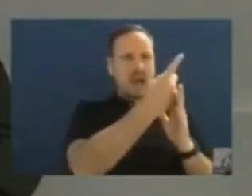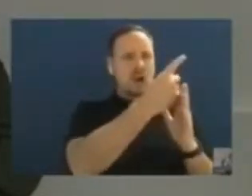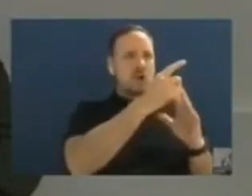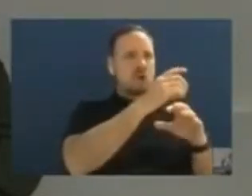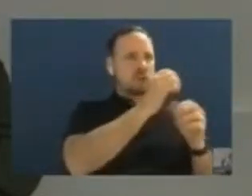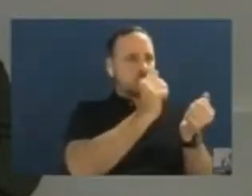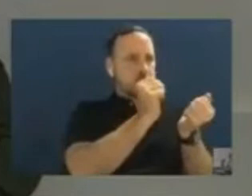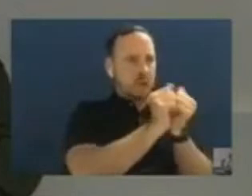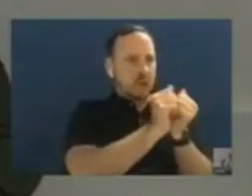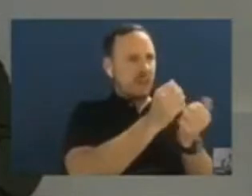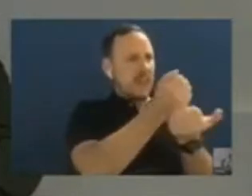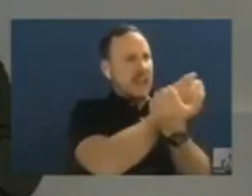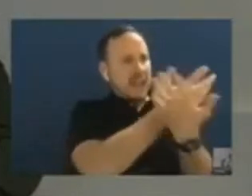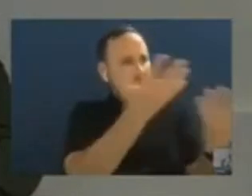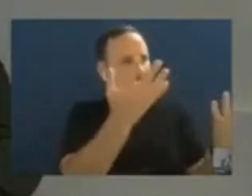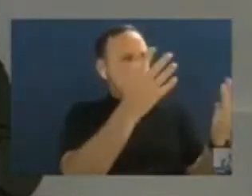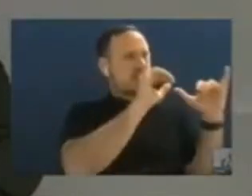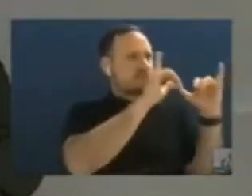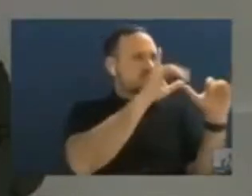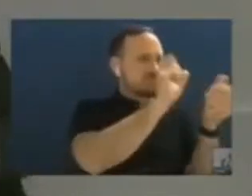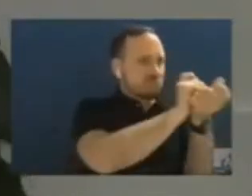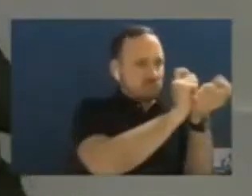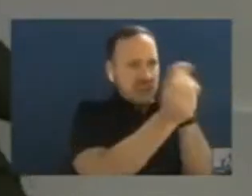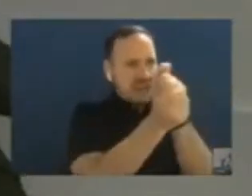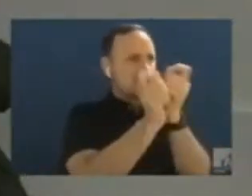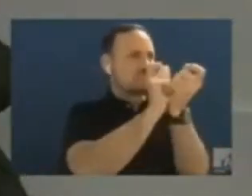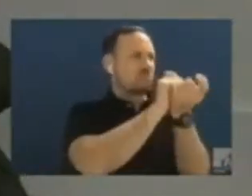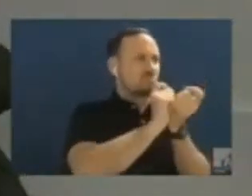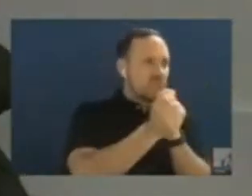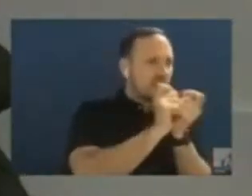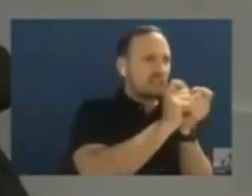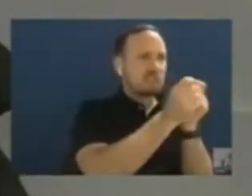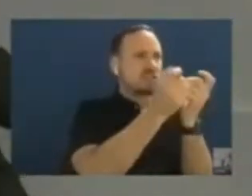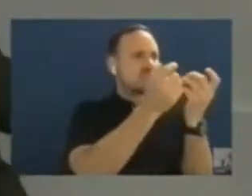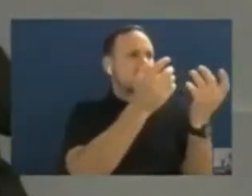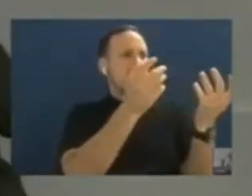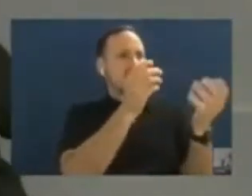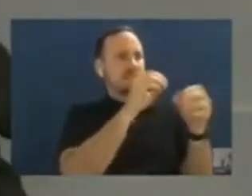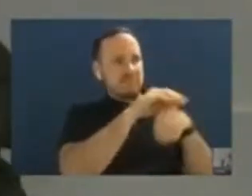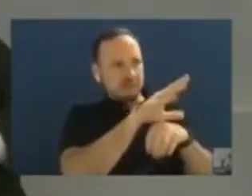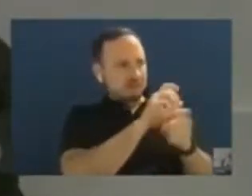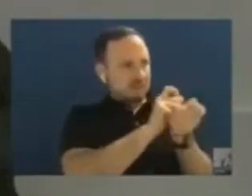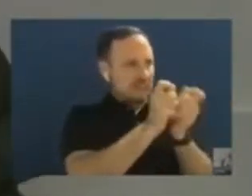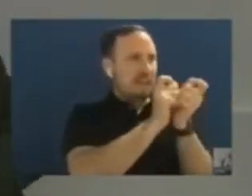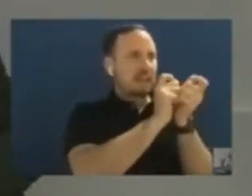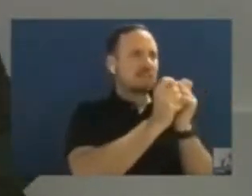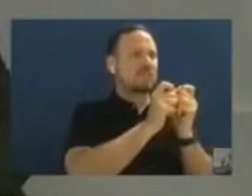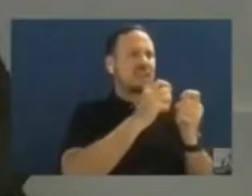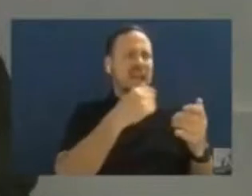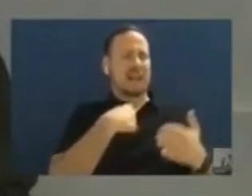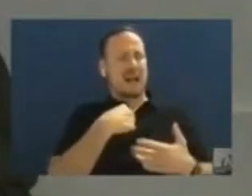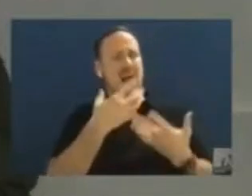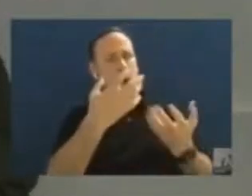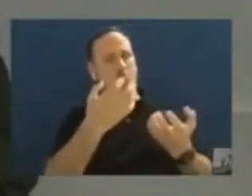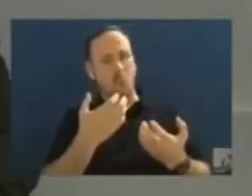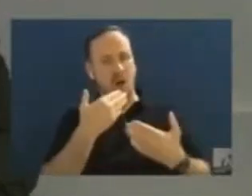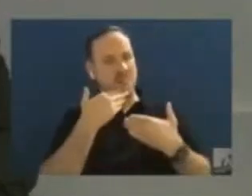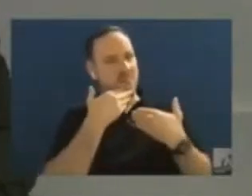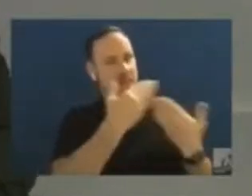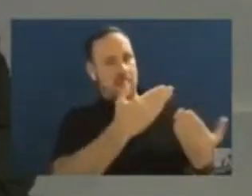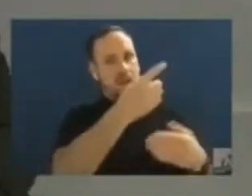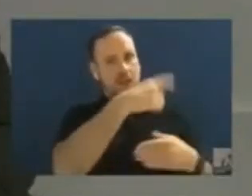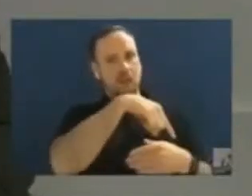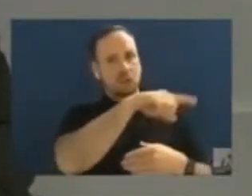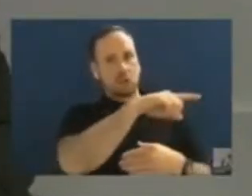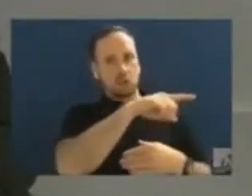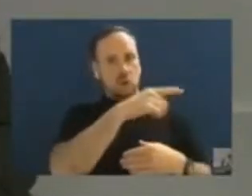metrics and guidelines and direction. And I just want to say thank you, because what I'm hearing now is what I was clamoring for this